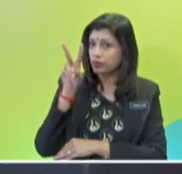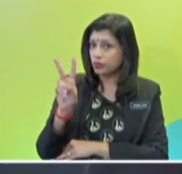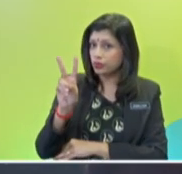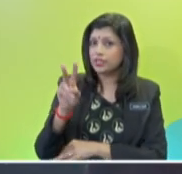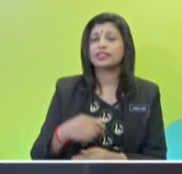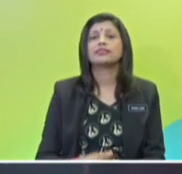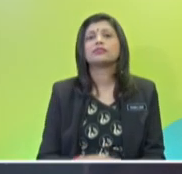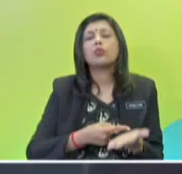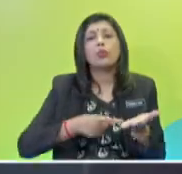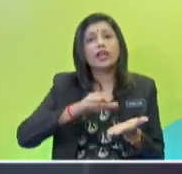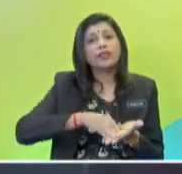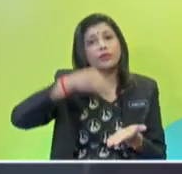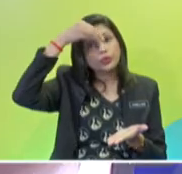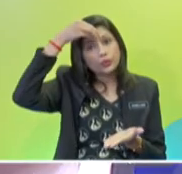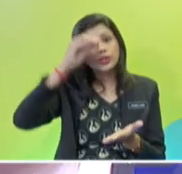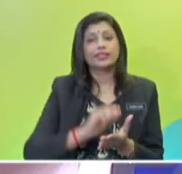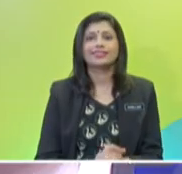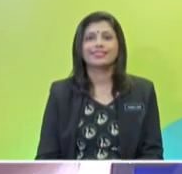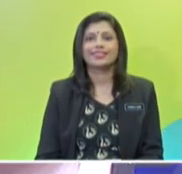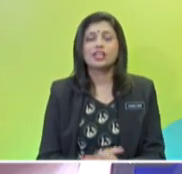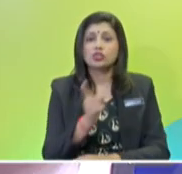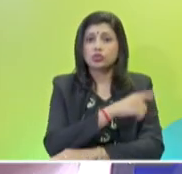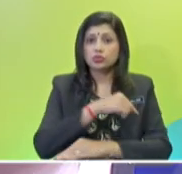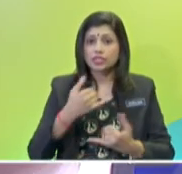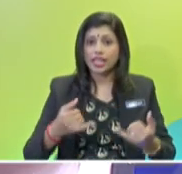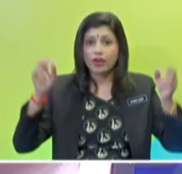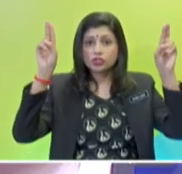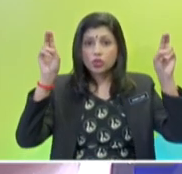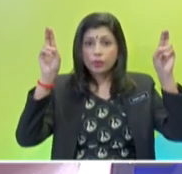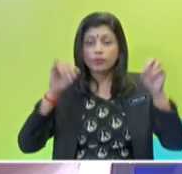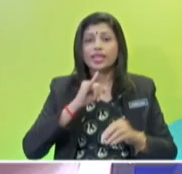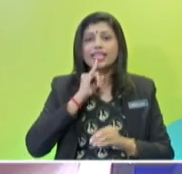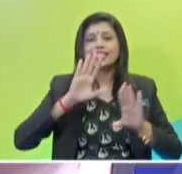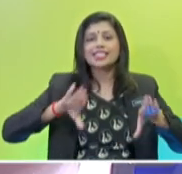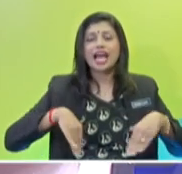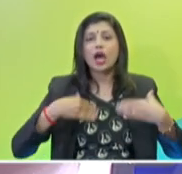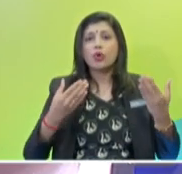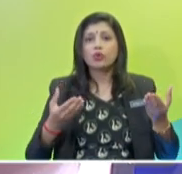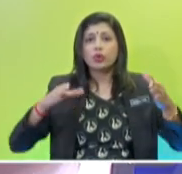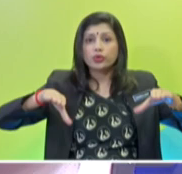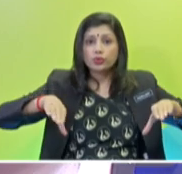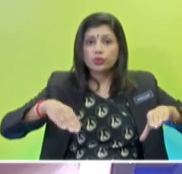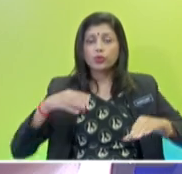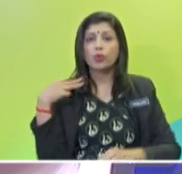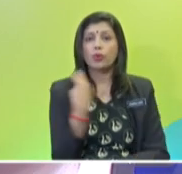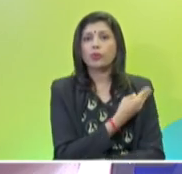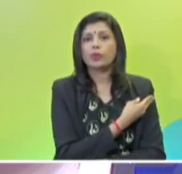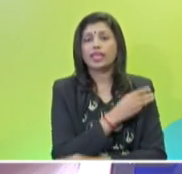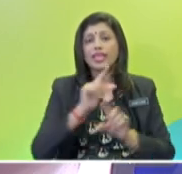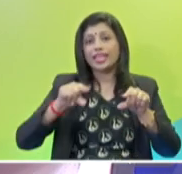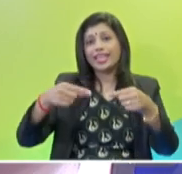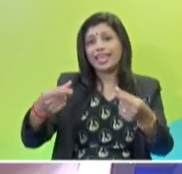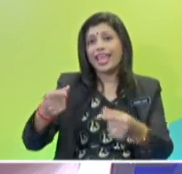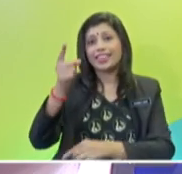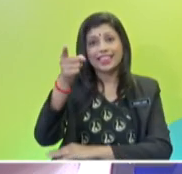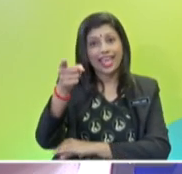teacher? Okay. Today, our topic is, how do we get there? How do we get there? How do we get there? Okay.